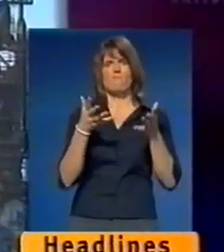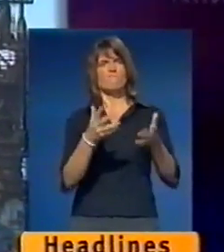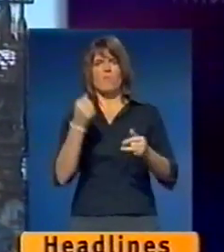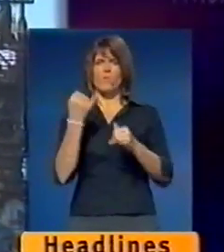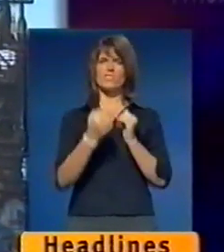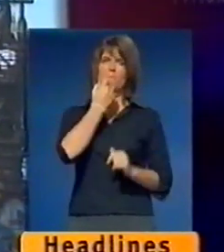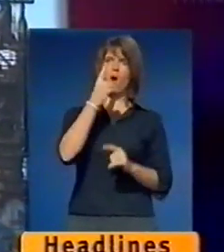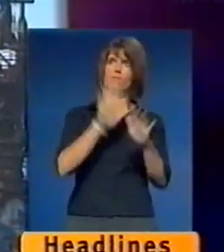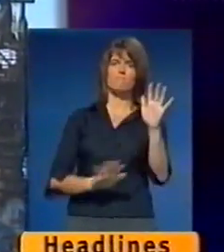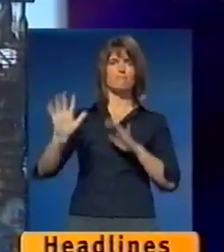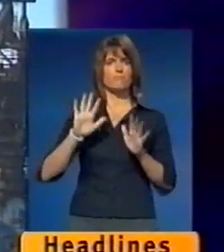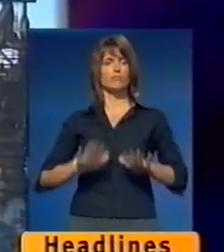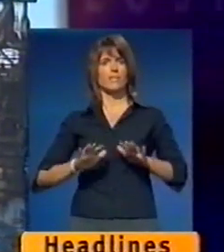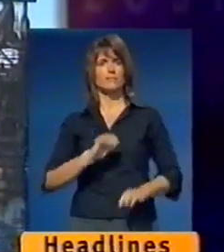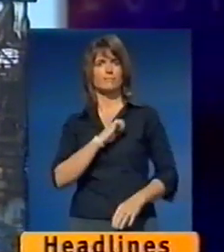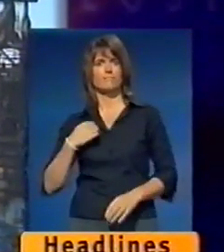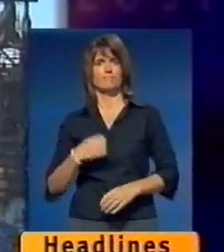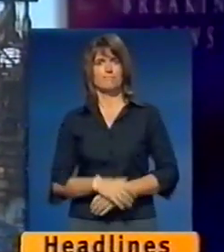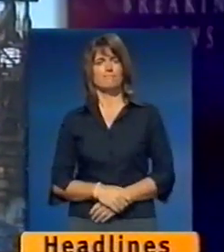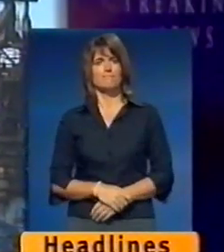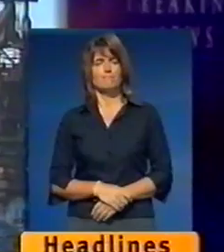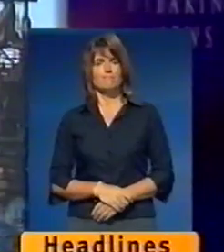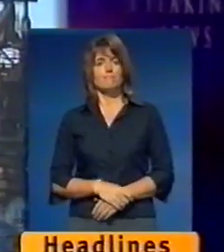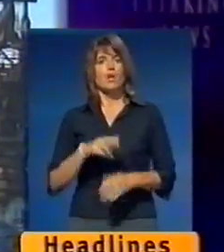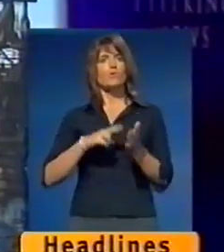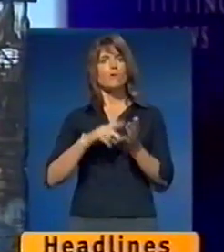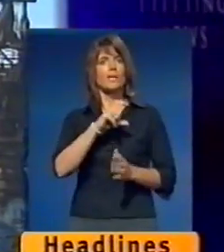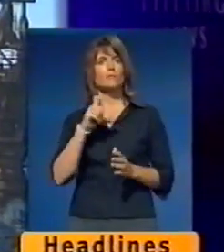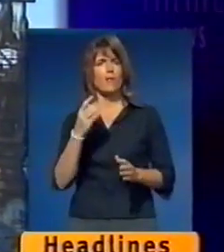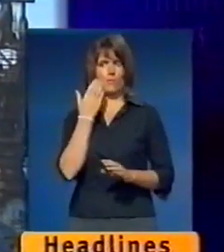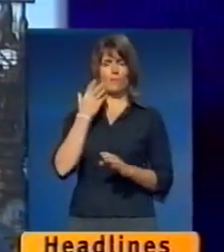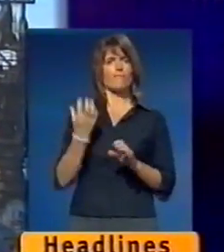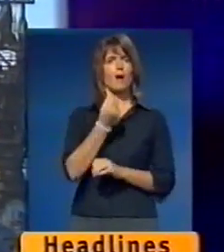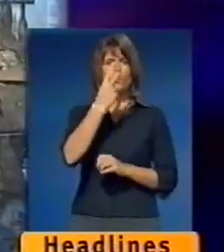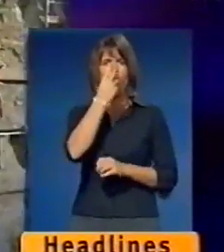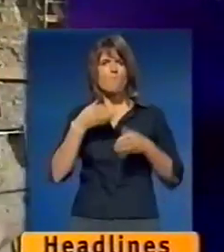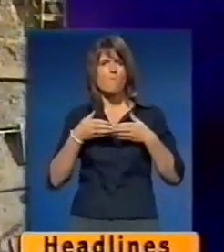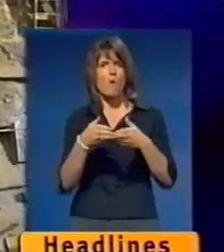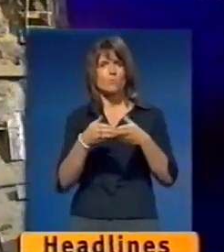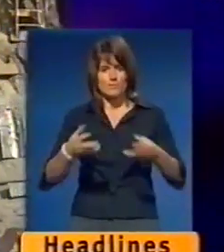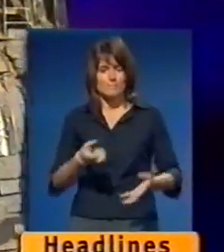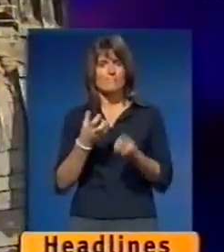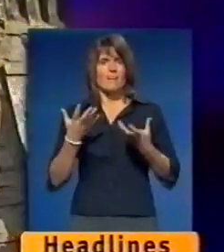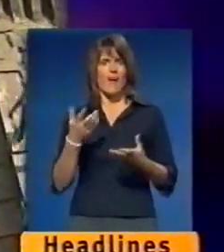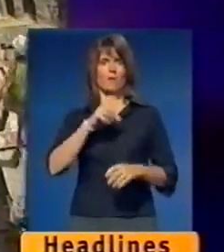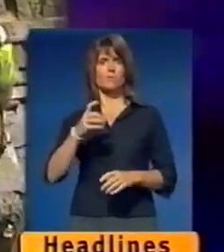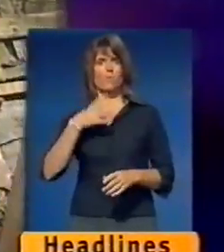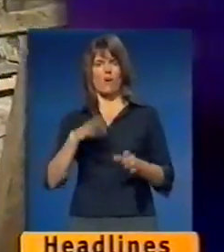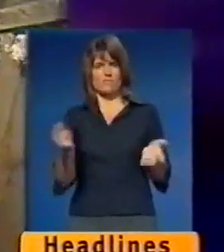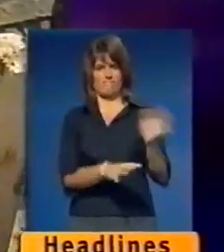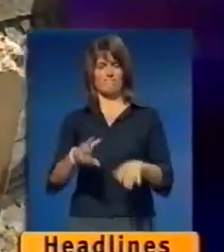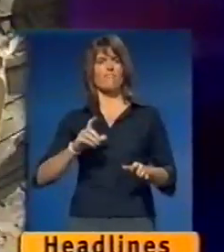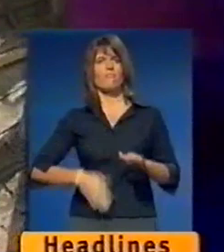in Port Talbot to be more polluted than anywhere else in Wales or England. And plans to bury a newly